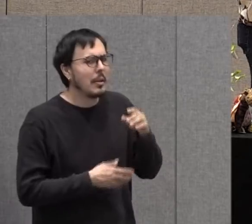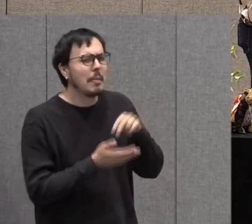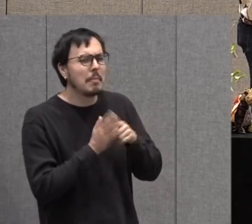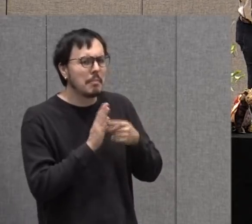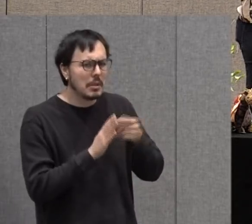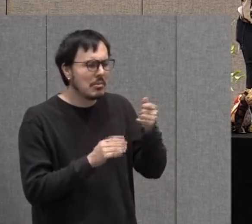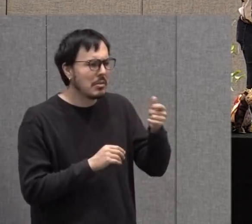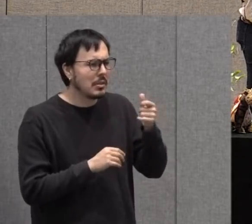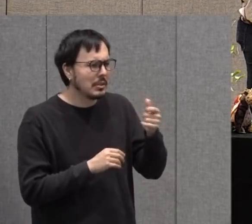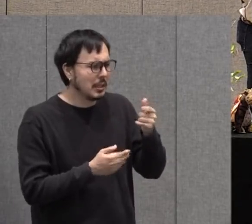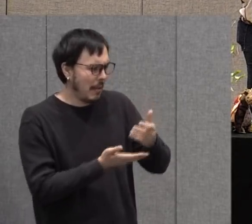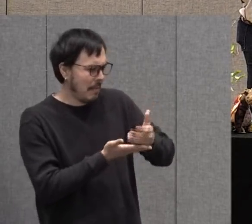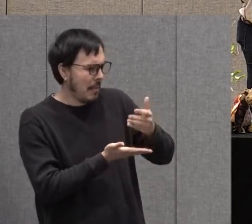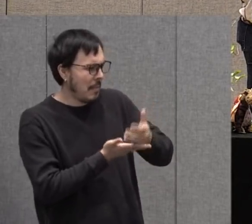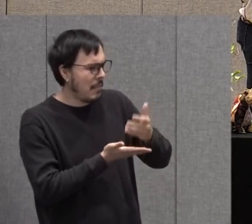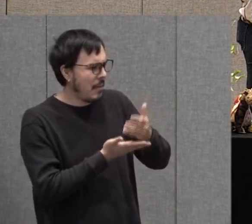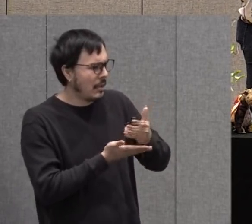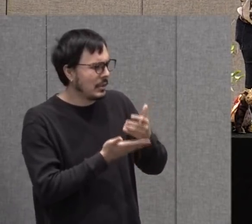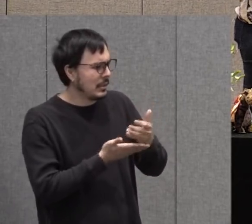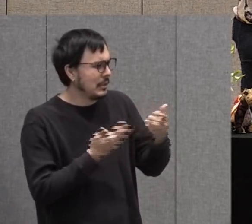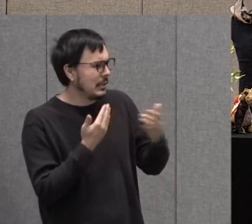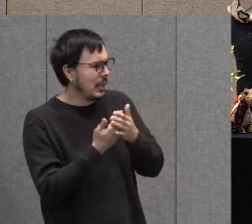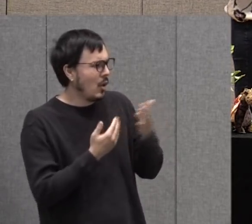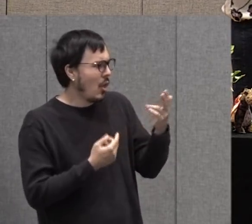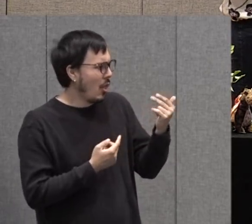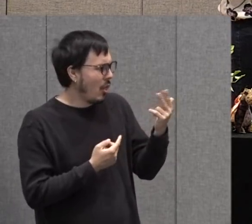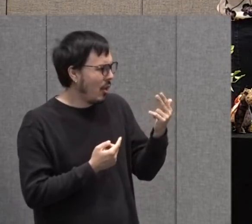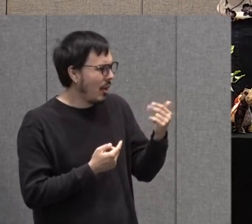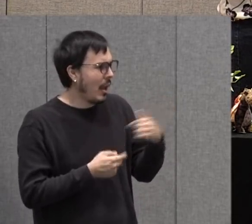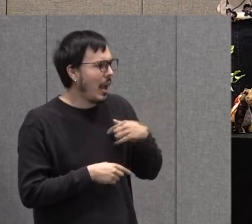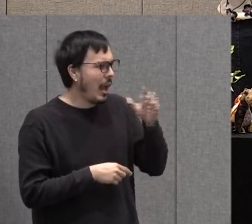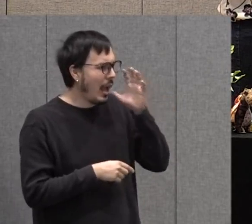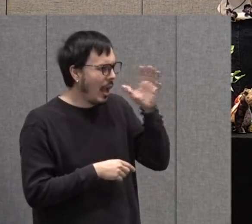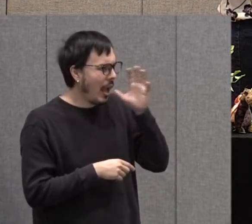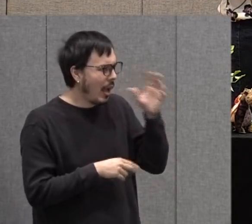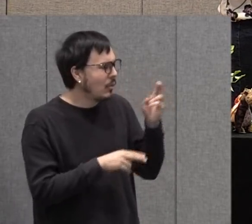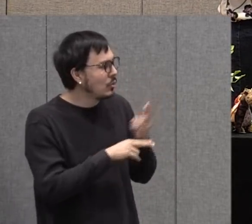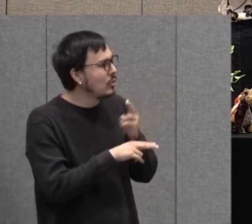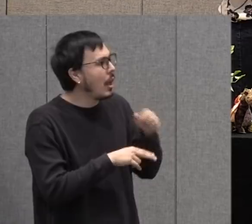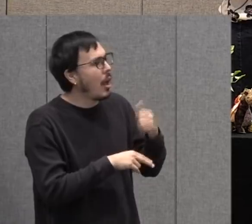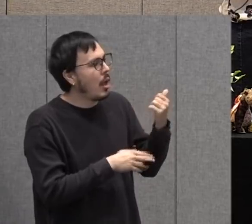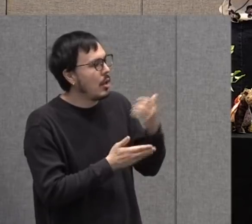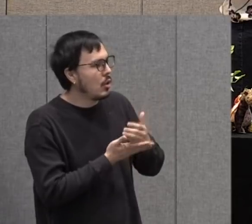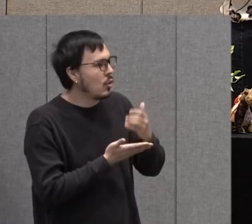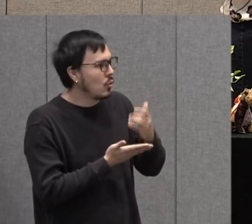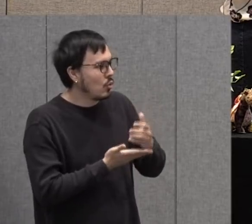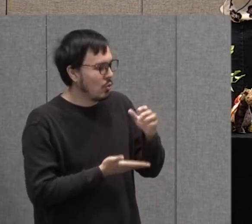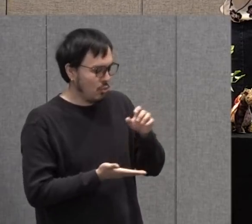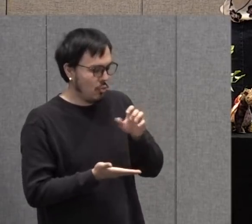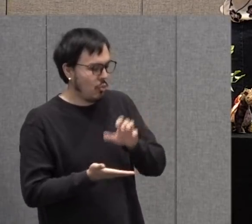the bucket right here by the 13, and then I'm going to get the other crayons that were, and